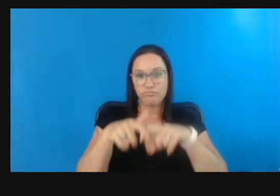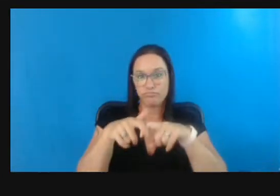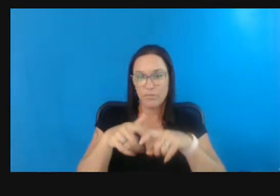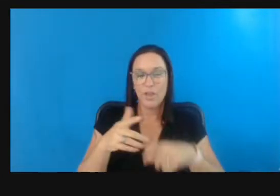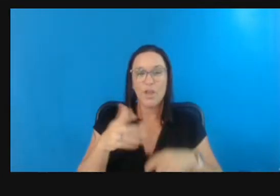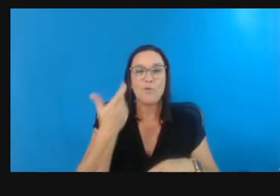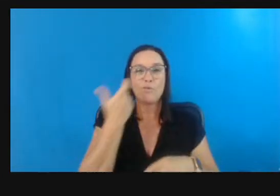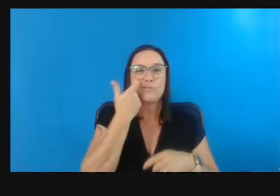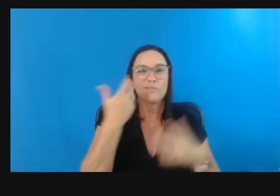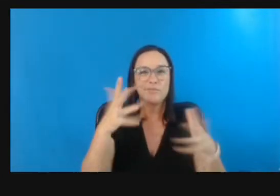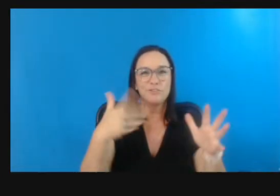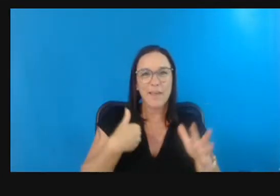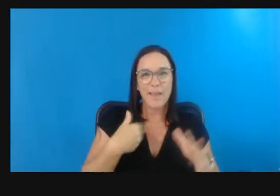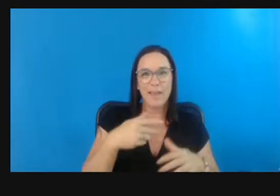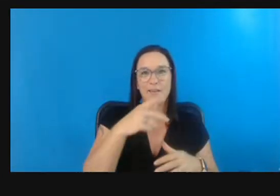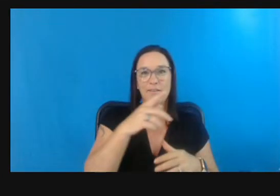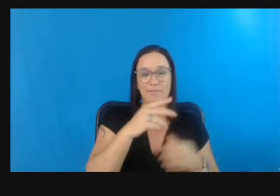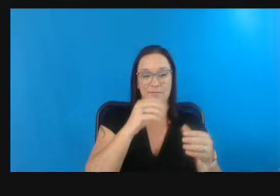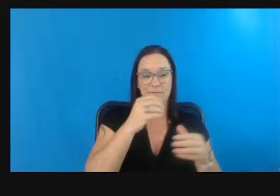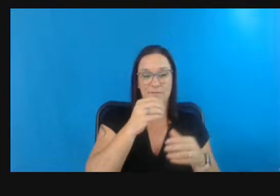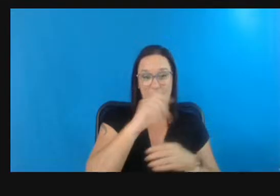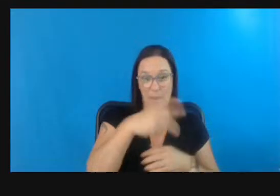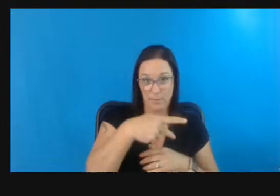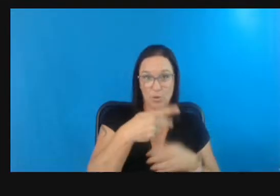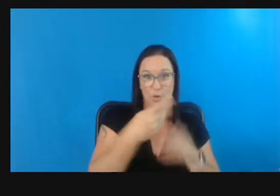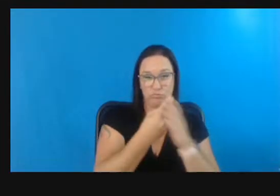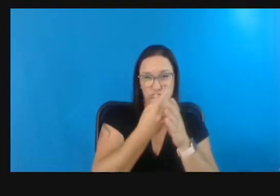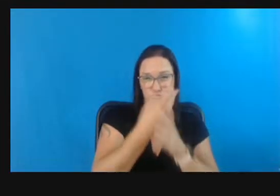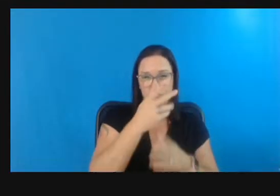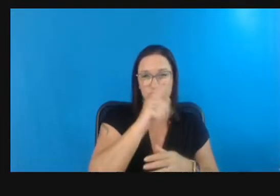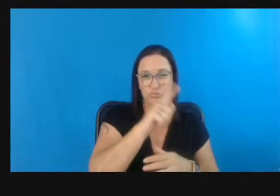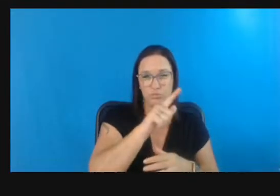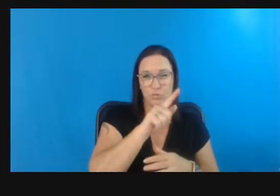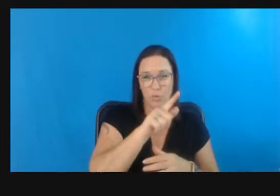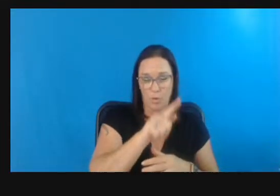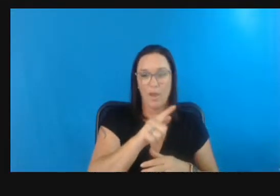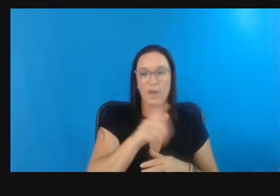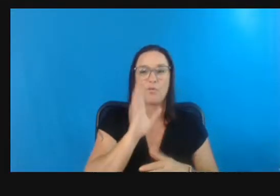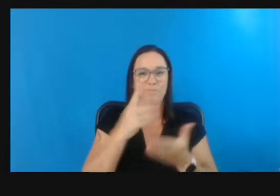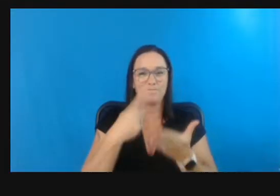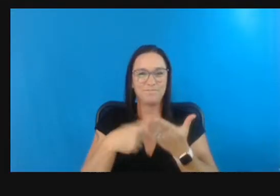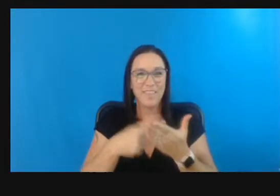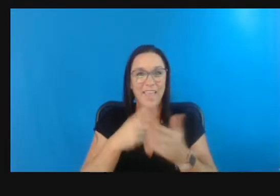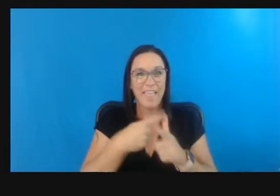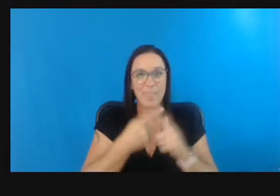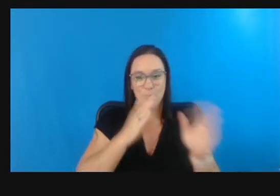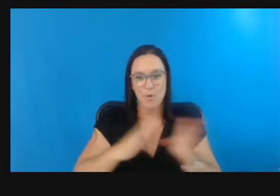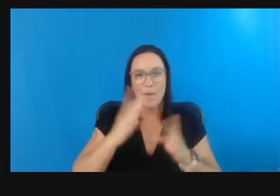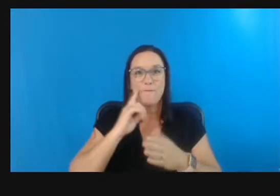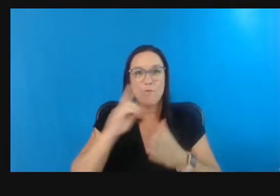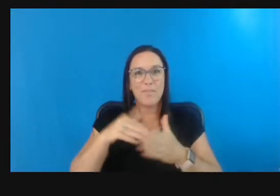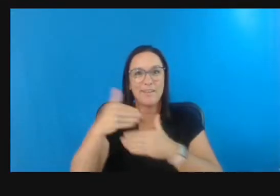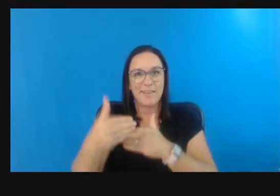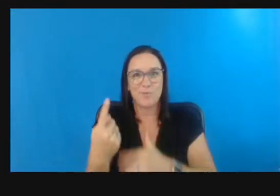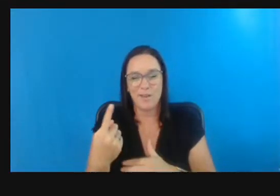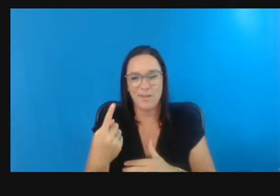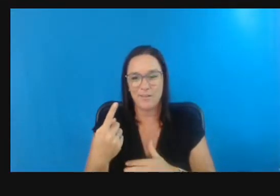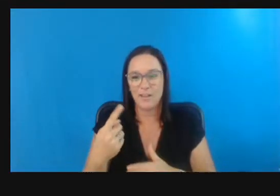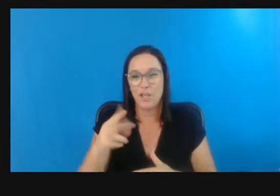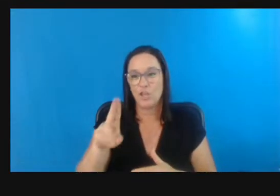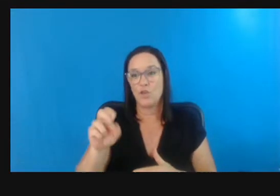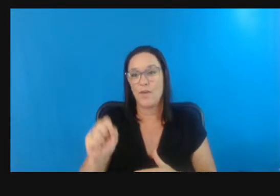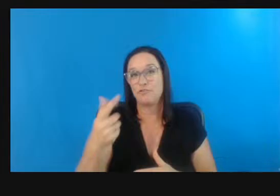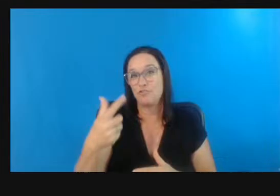last weekend, and we'll talk about that and talk about what's coming up in preparation for the next one, which the USGS expects in the